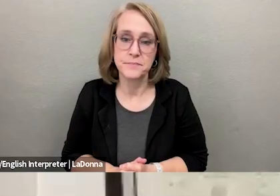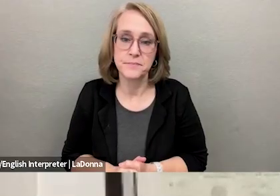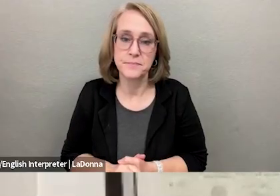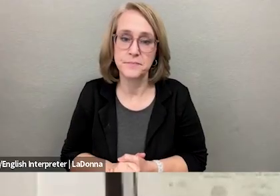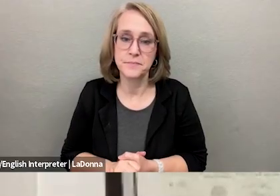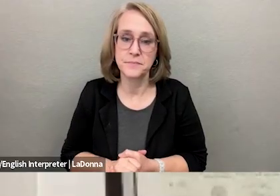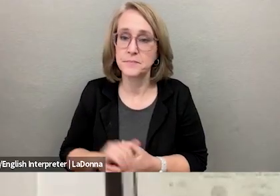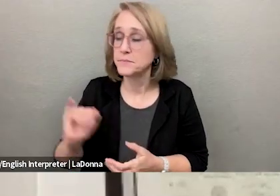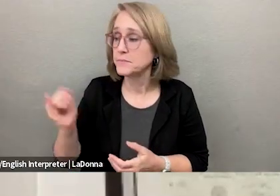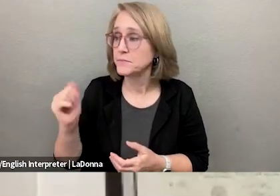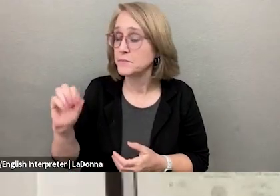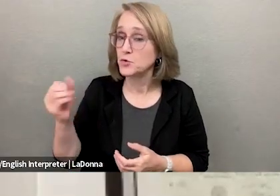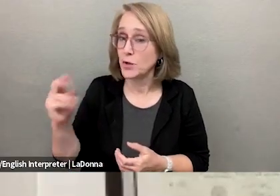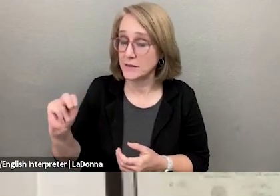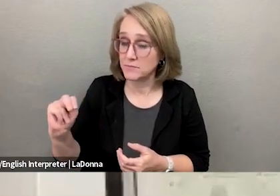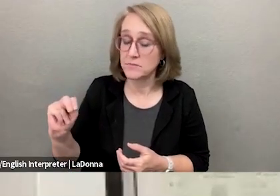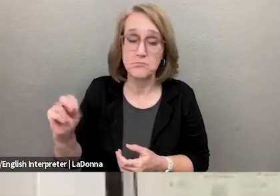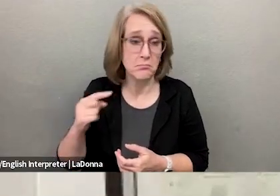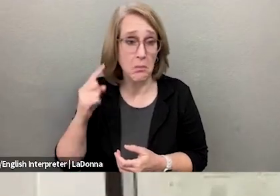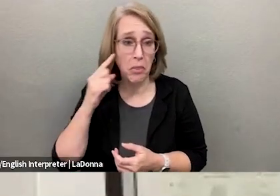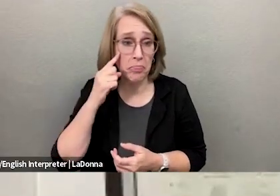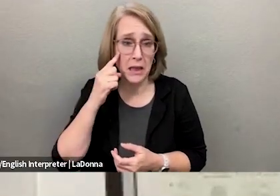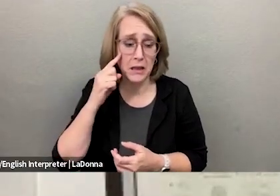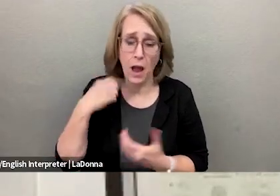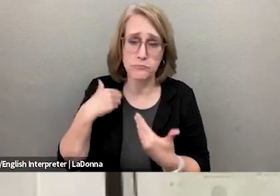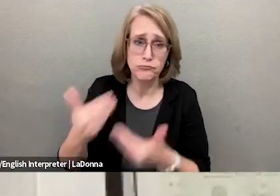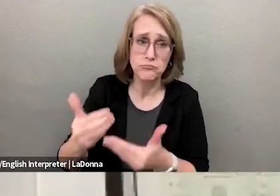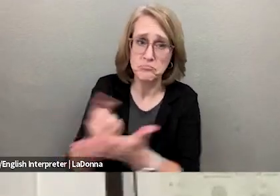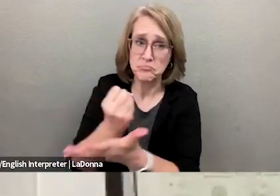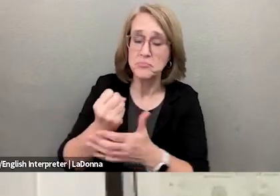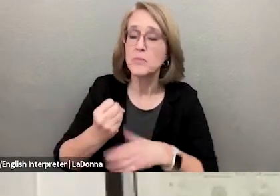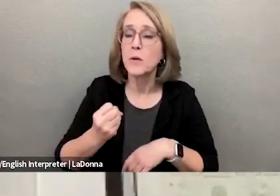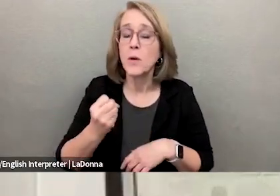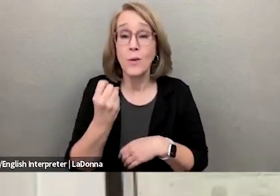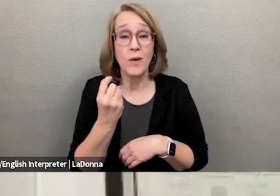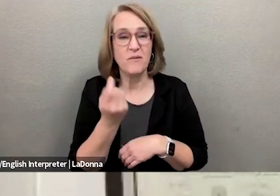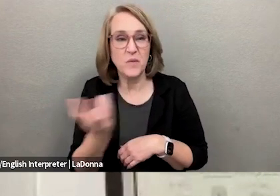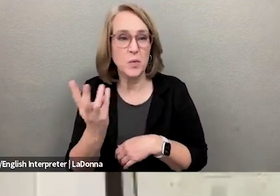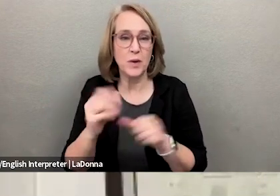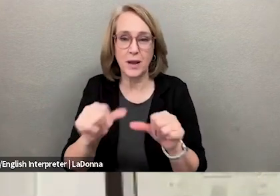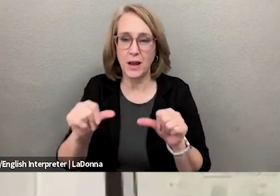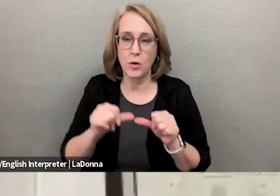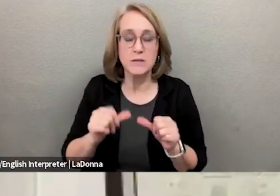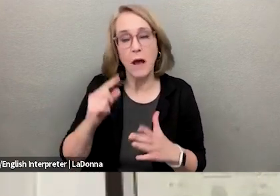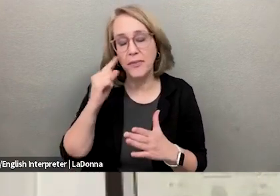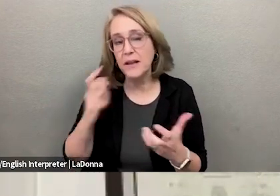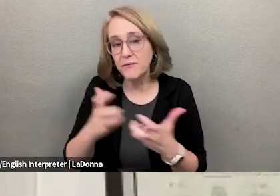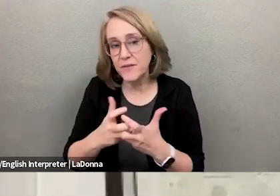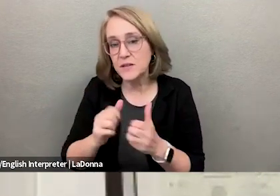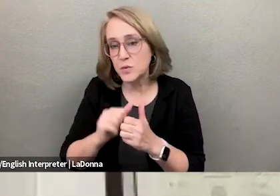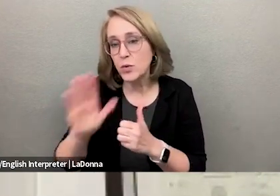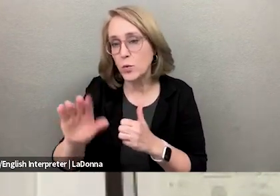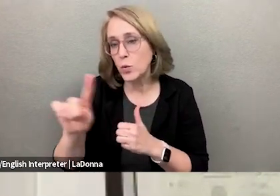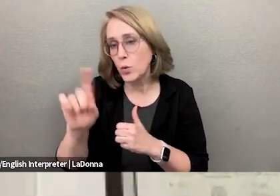I think I'm happy to jump in. I think there are a couple areas. One, continuing to, and I think this also fits into your question, like